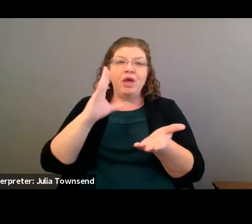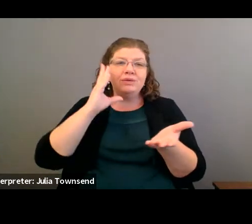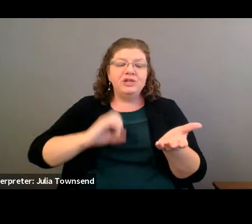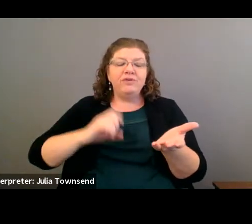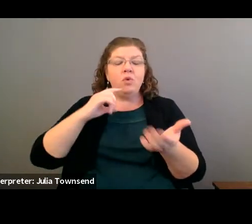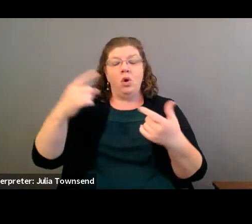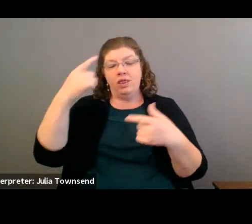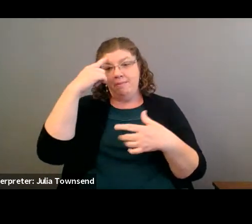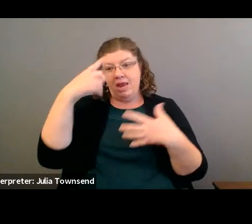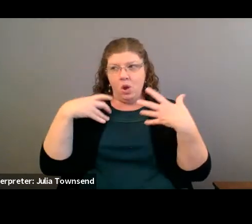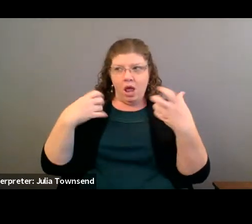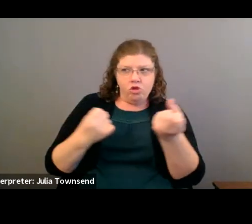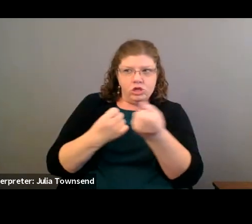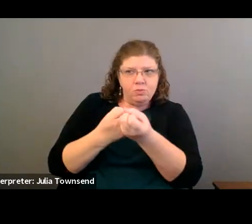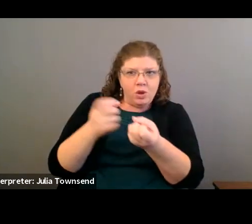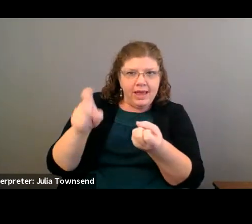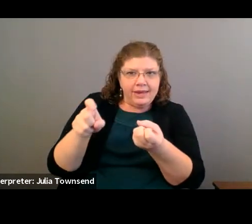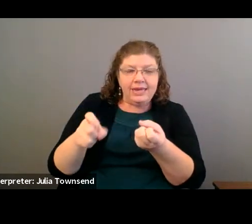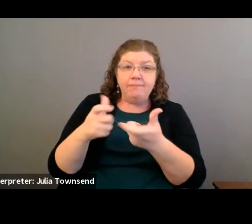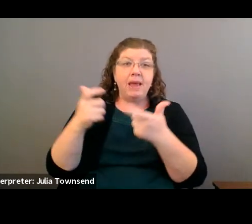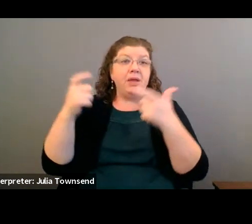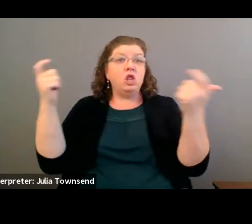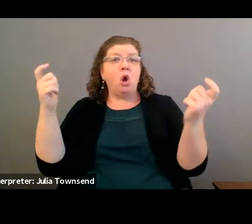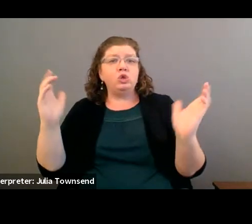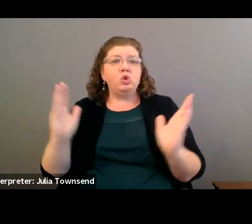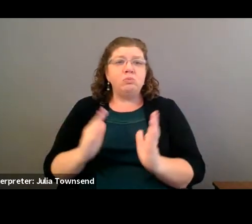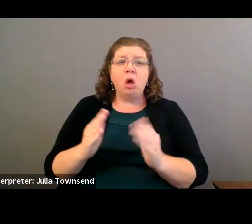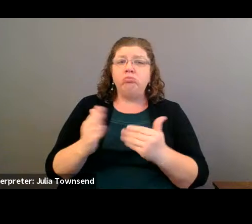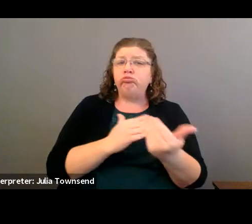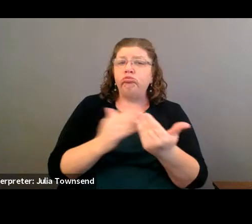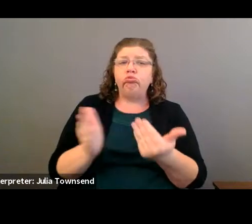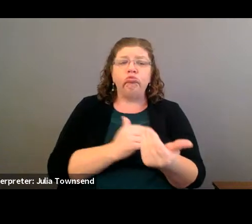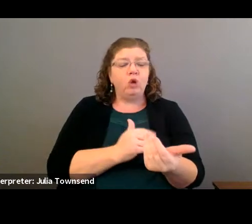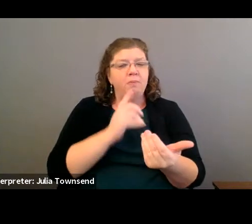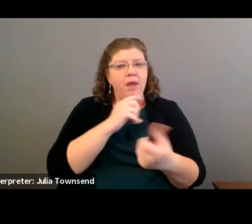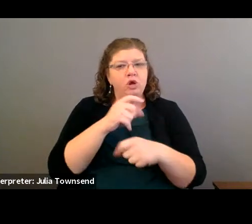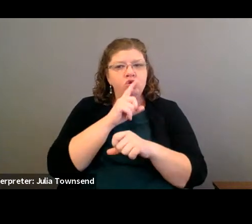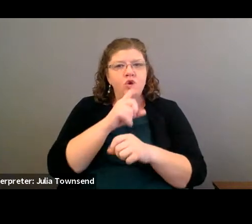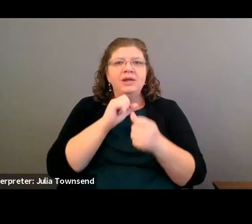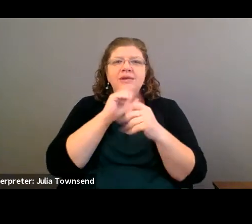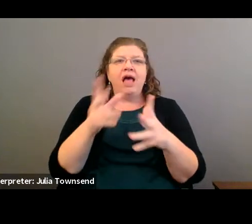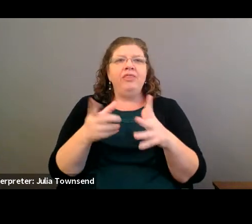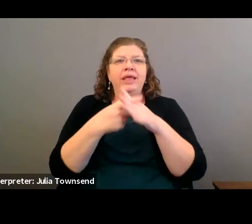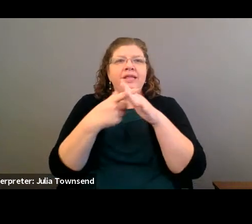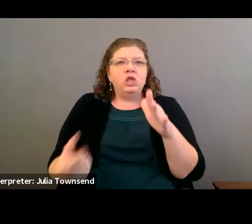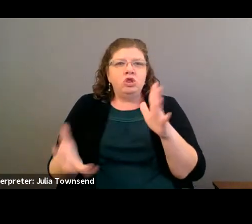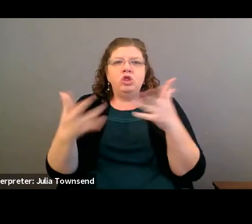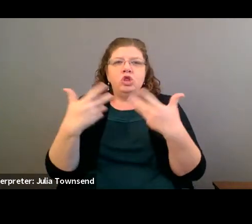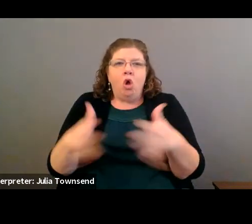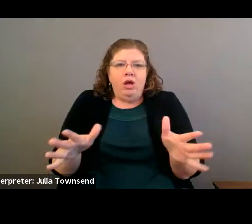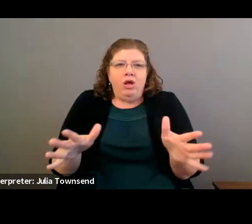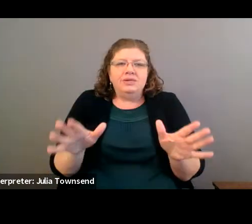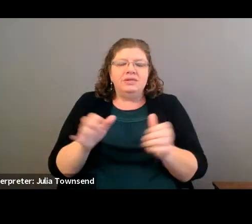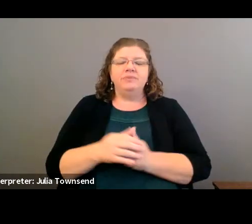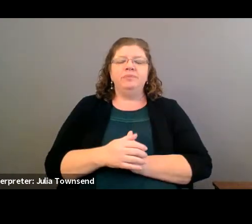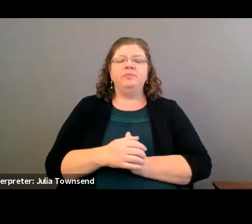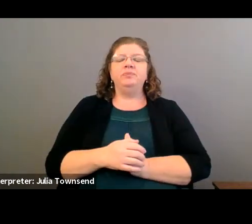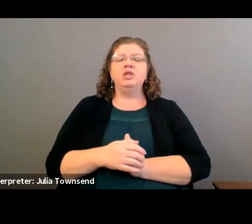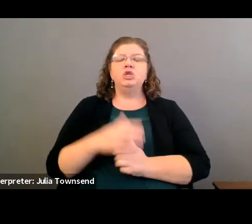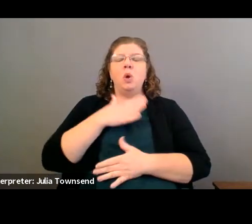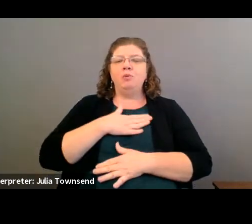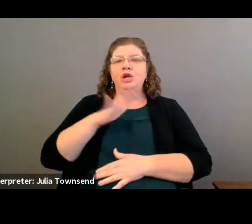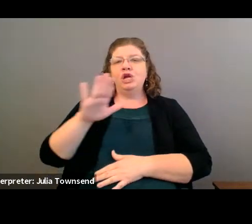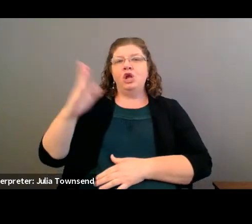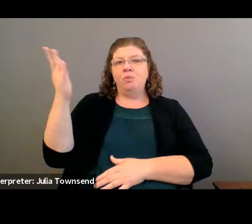support that they need. It may be large, it may be small, but we just want to make sure that nothing gets lost in there. So I really appreciate your